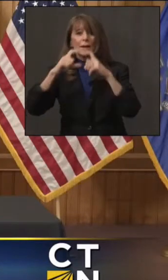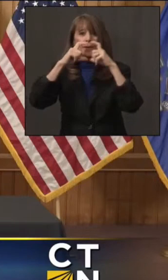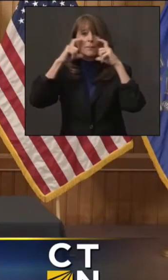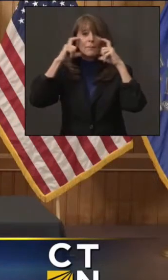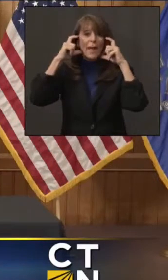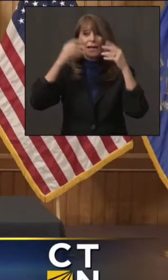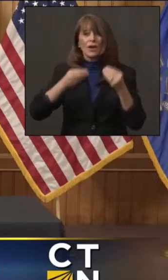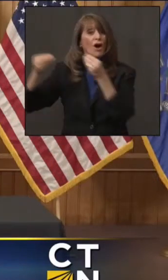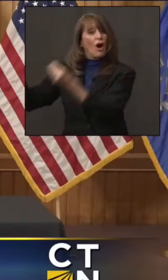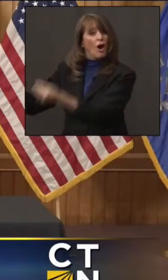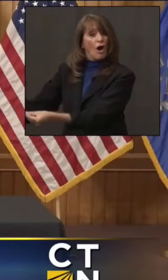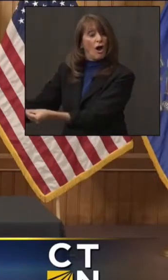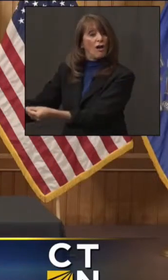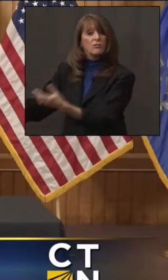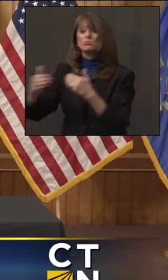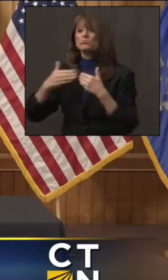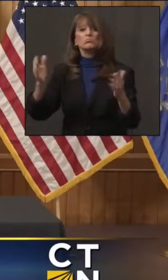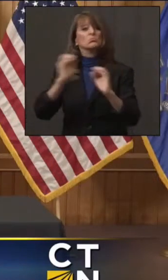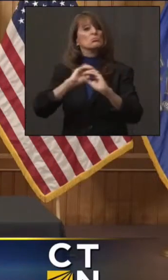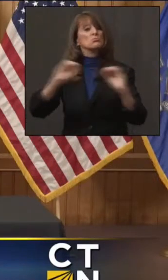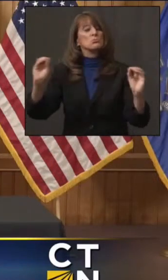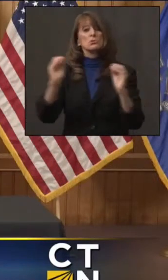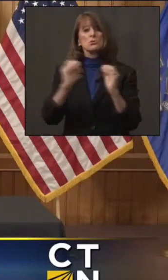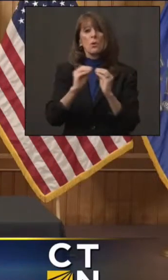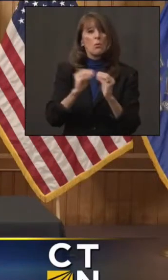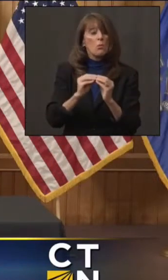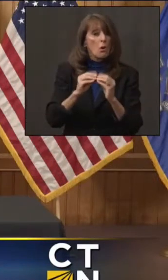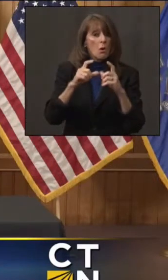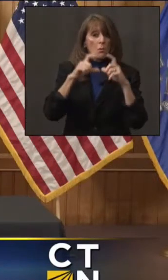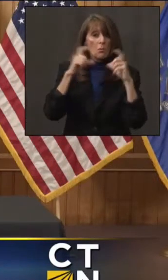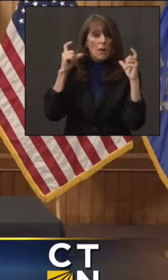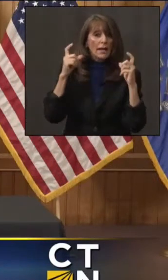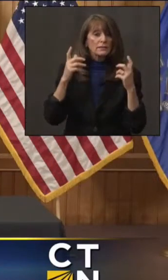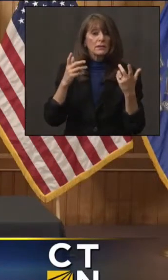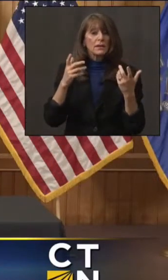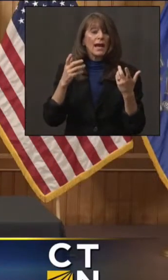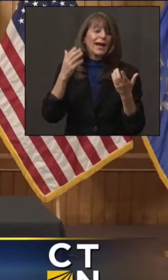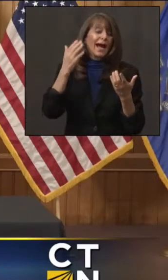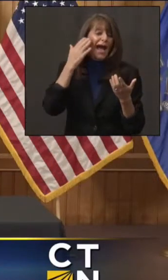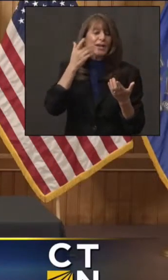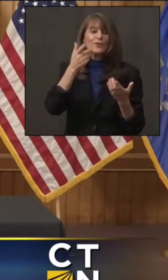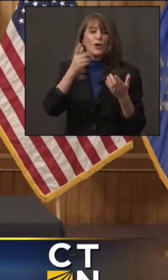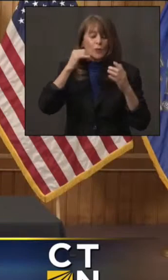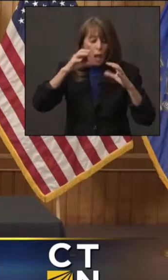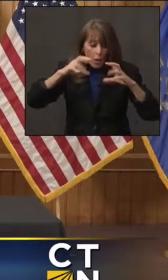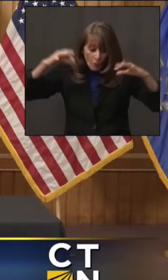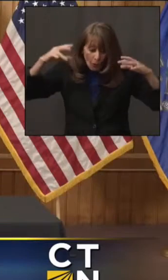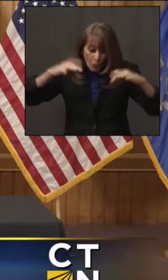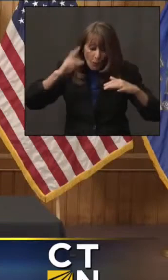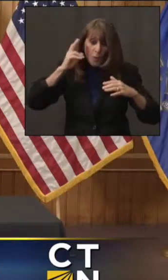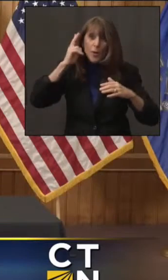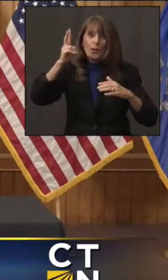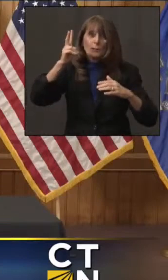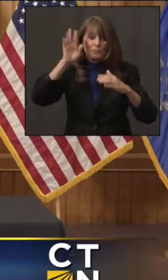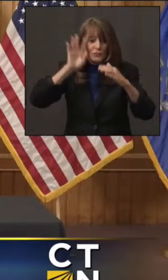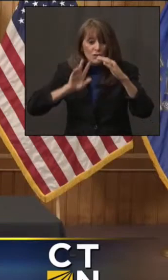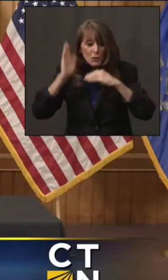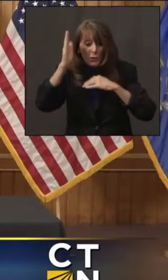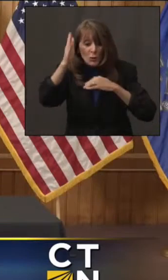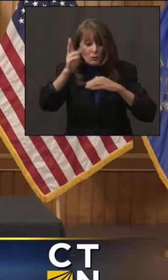this coming to an end, and not that there's even an answer to that, because you have to look at a crystal ball, but can you give us an idea of what happens when everybody's vaccinated?